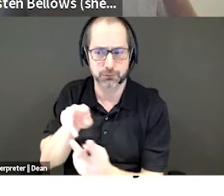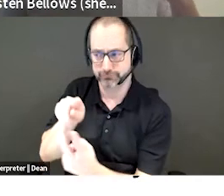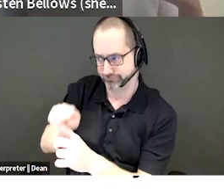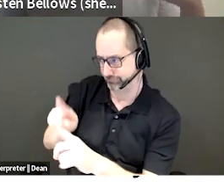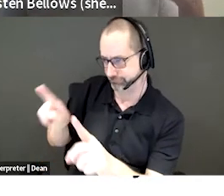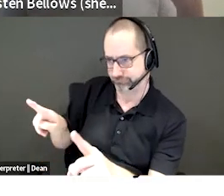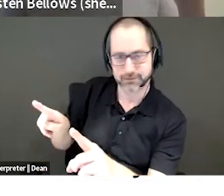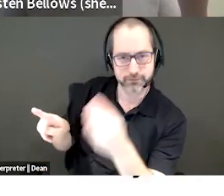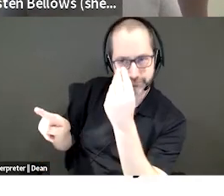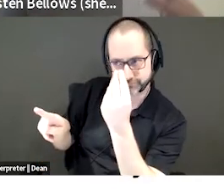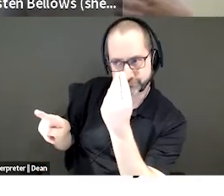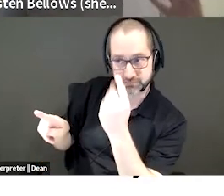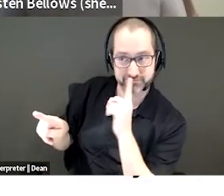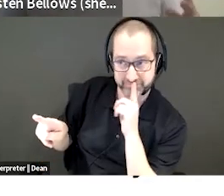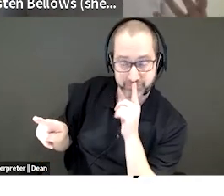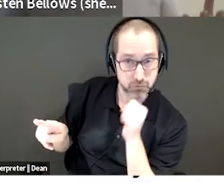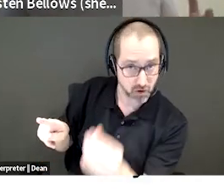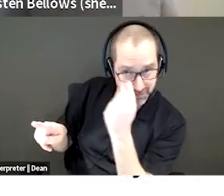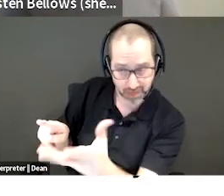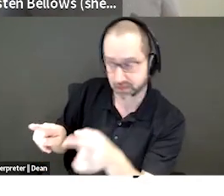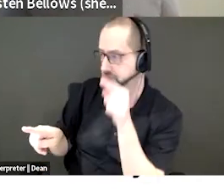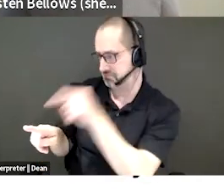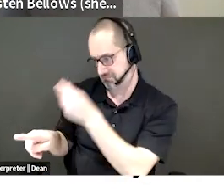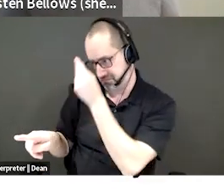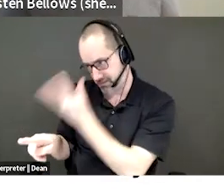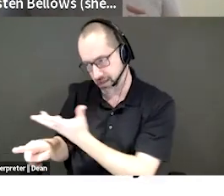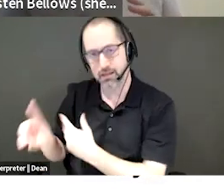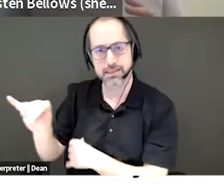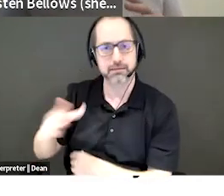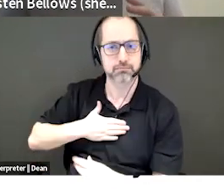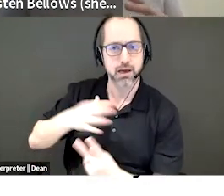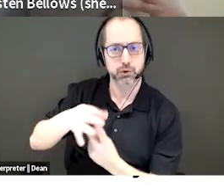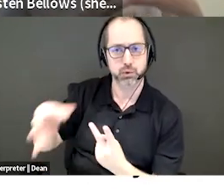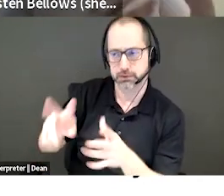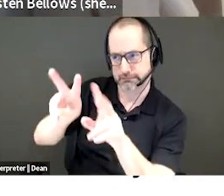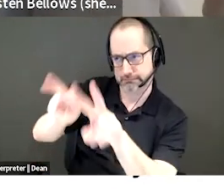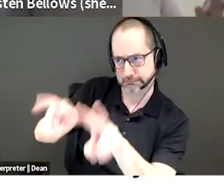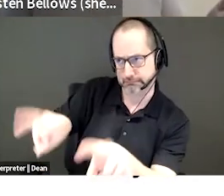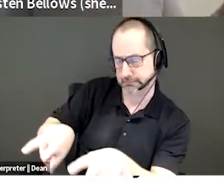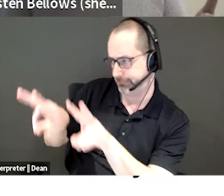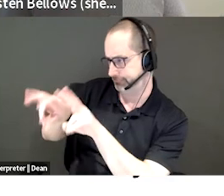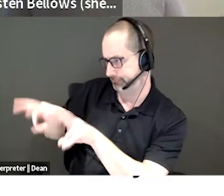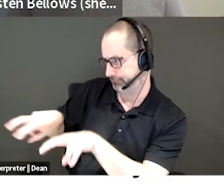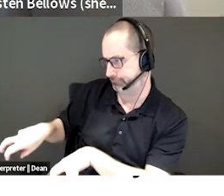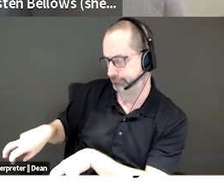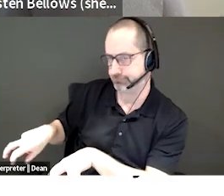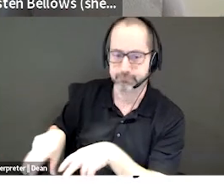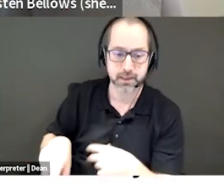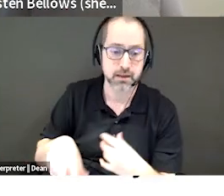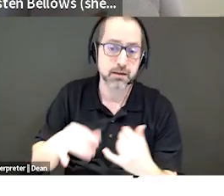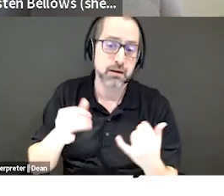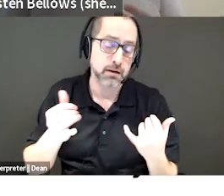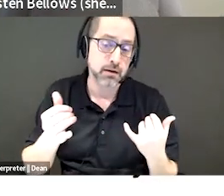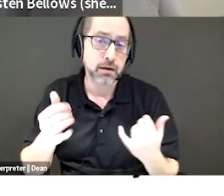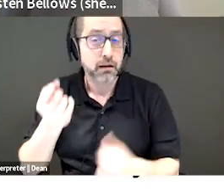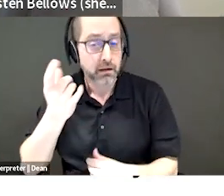because my mental health stuff doesn't pop up as much as it used to.